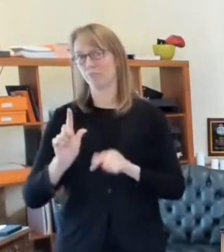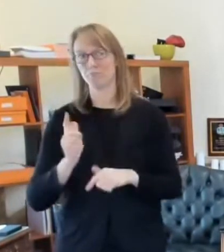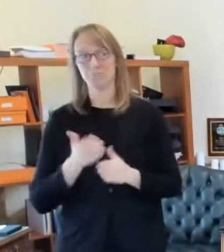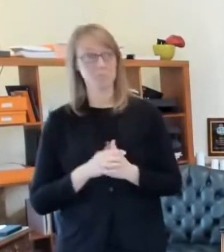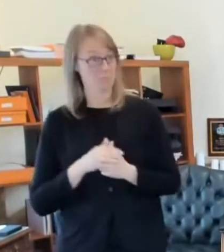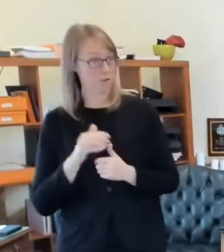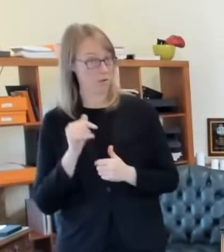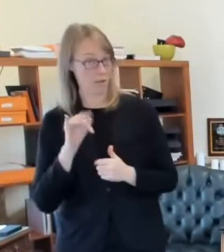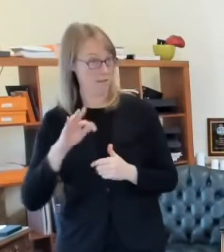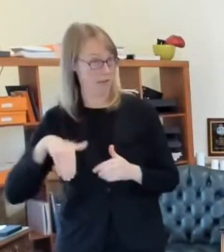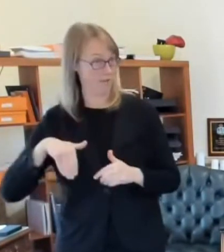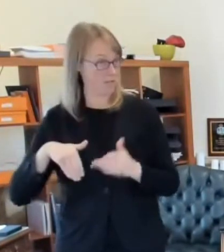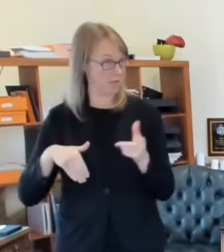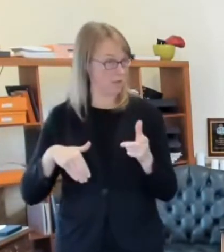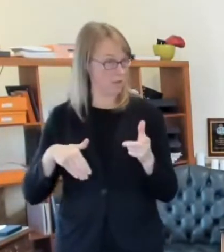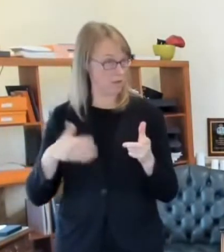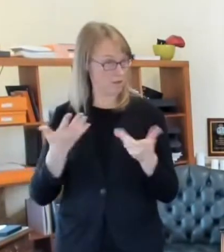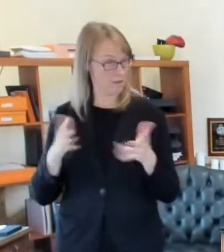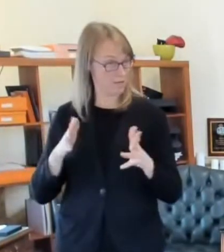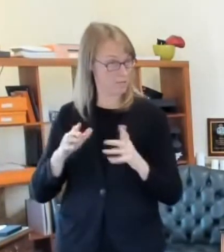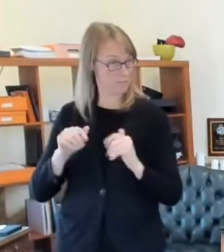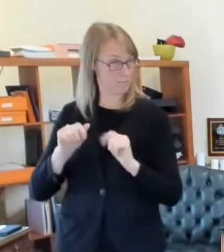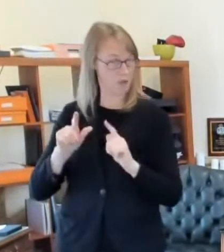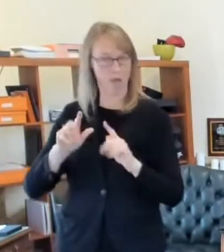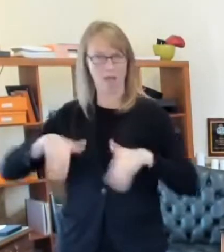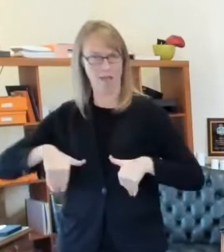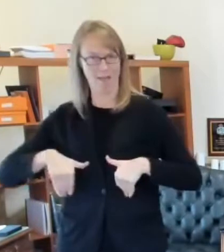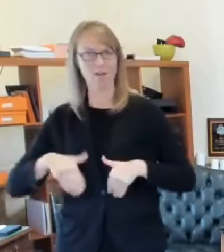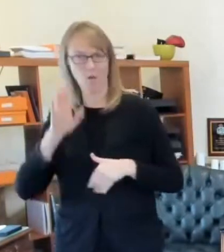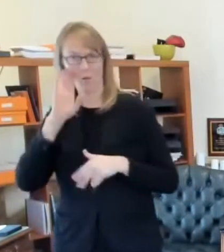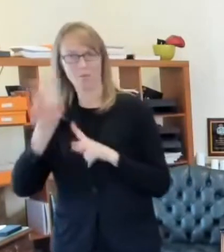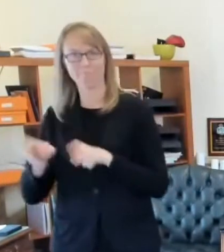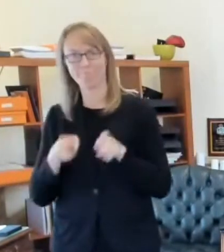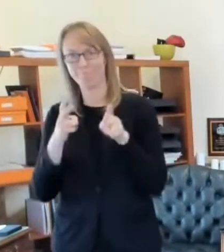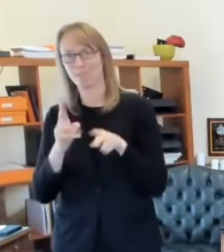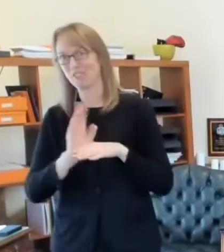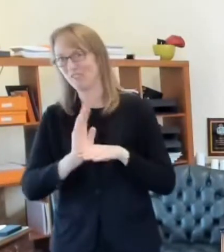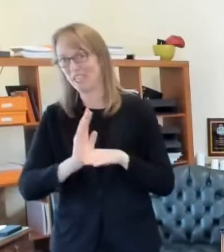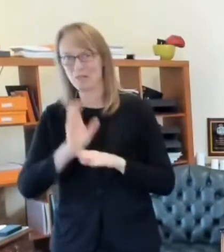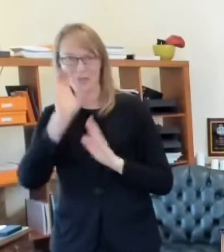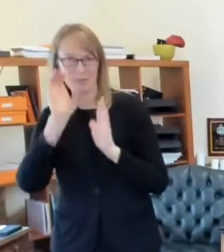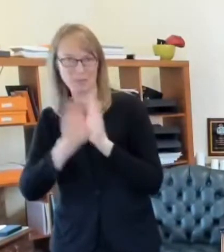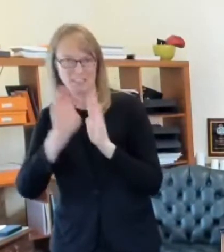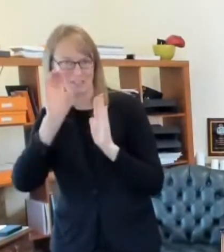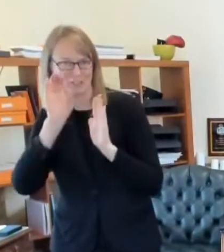so. Have we already posted it? We haven't posted it yet, but we'll post it later this afternoon.